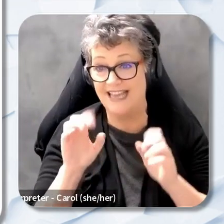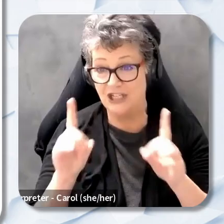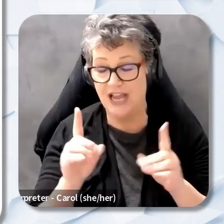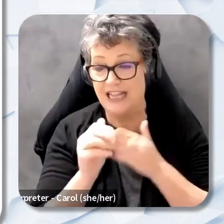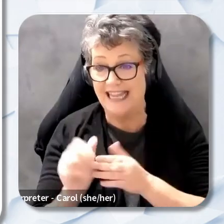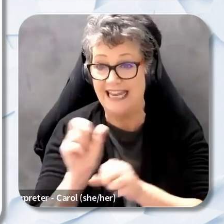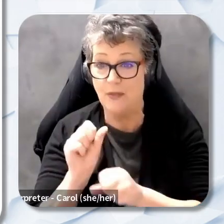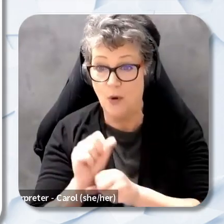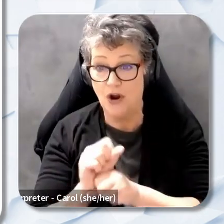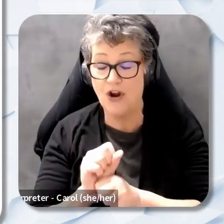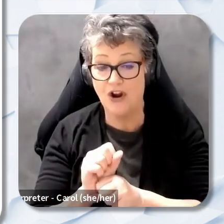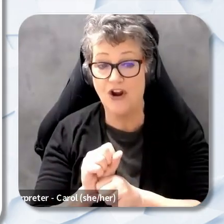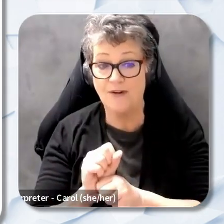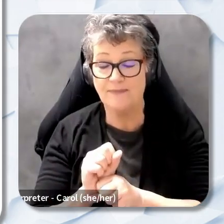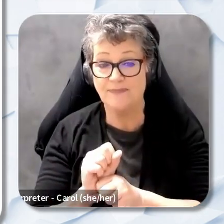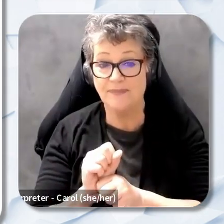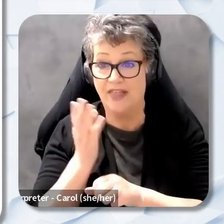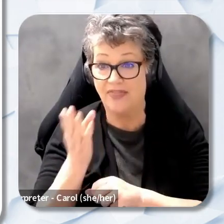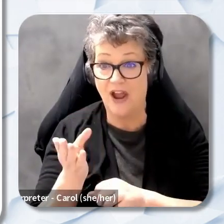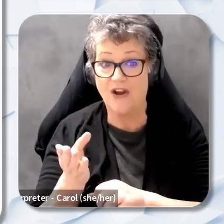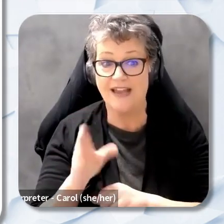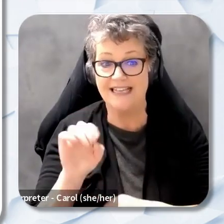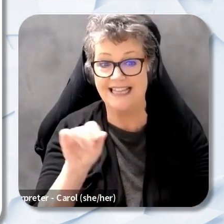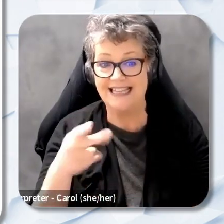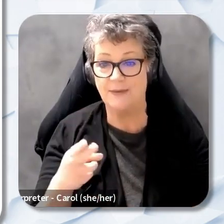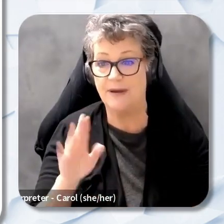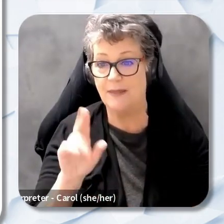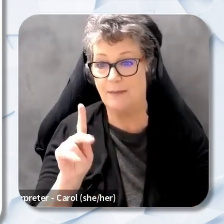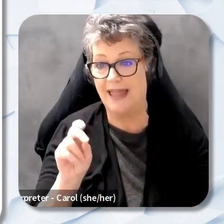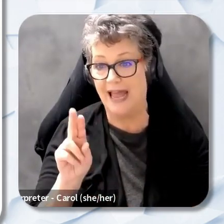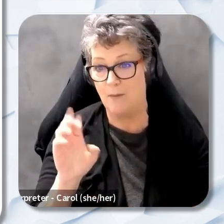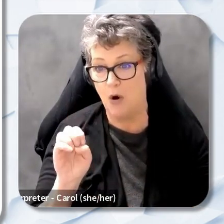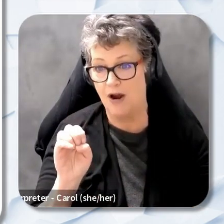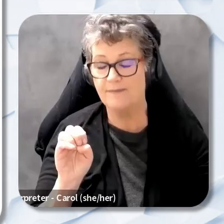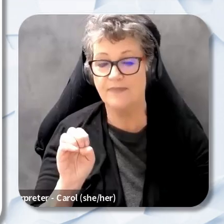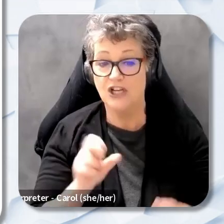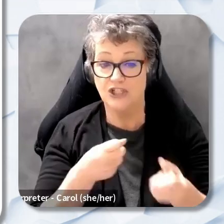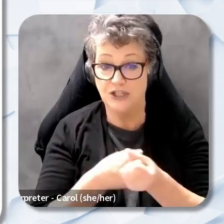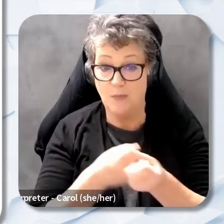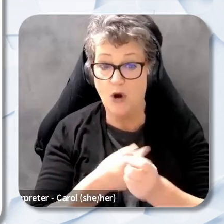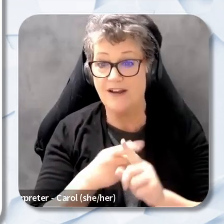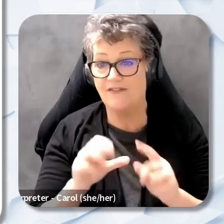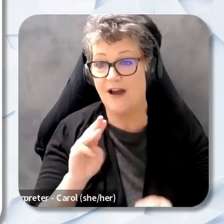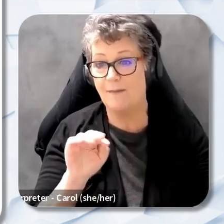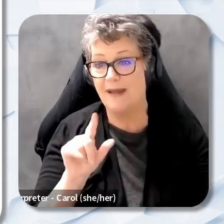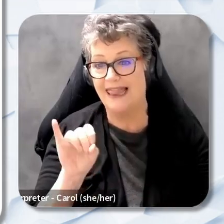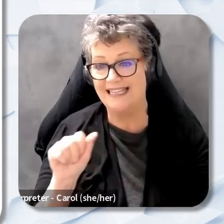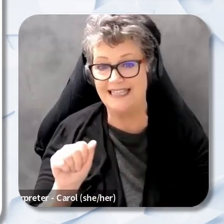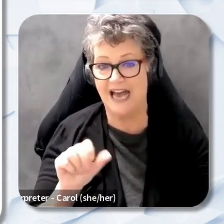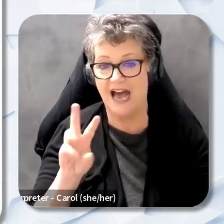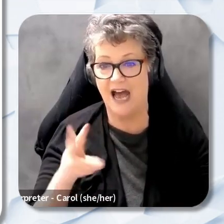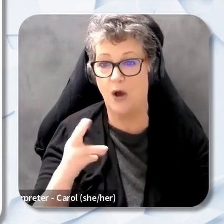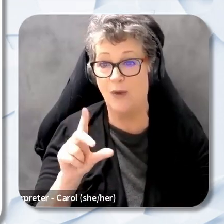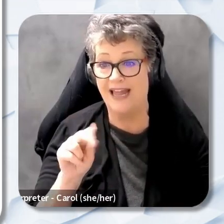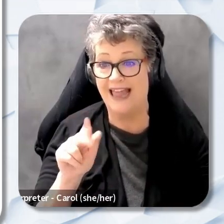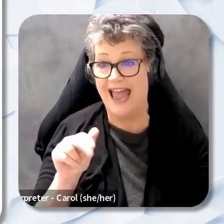work for El Dorado County Office of Education is Elizabeth Blakemore, and she is supported by Melissa Wheelahan. Can we